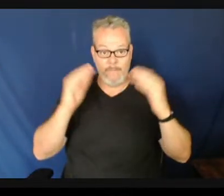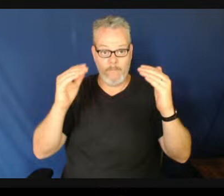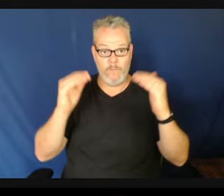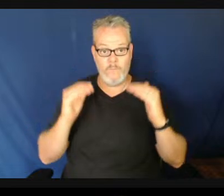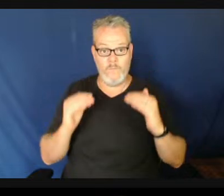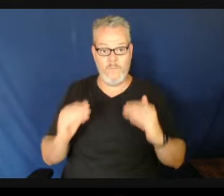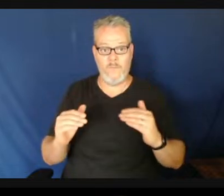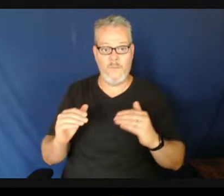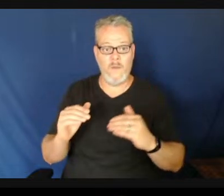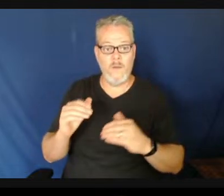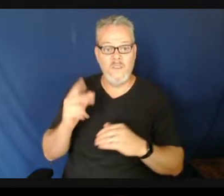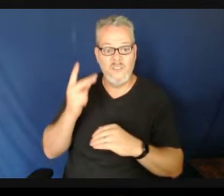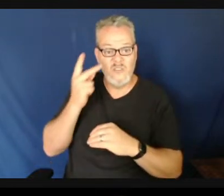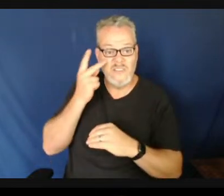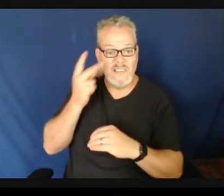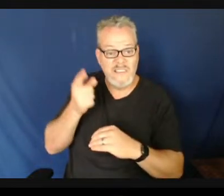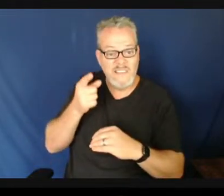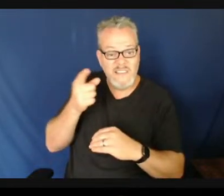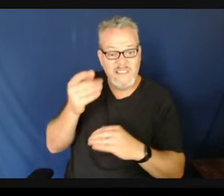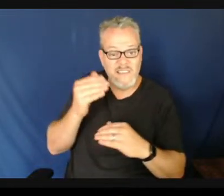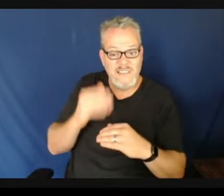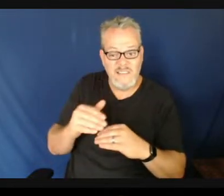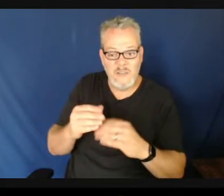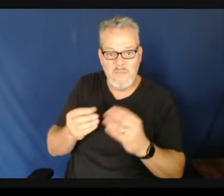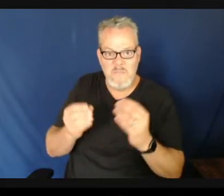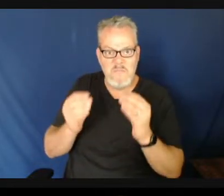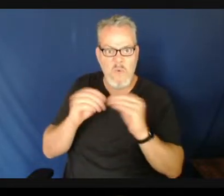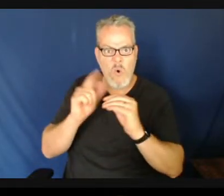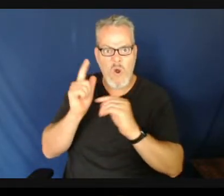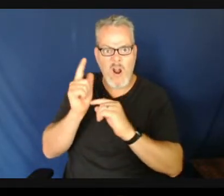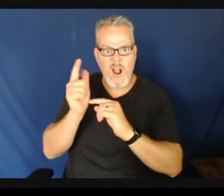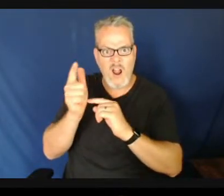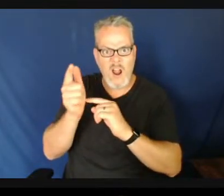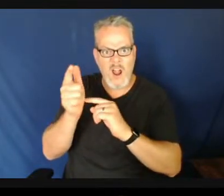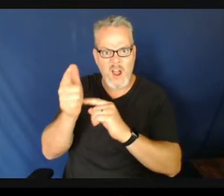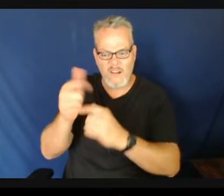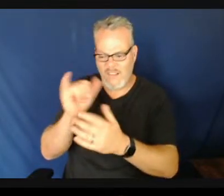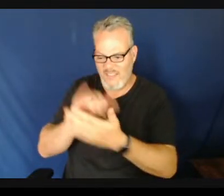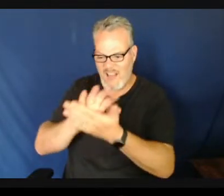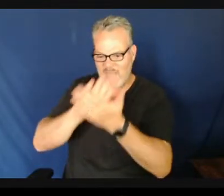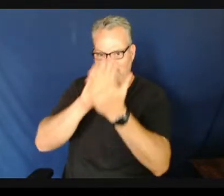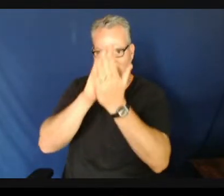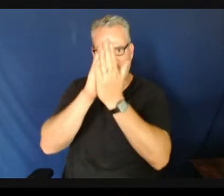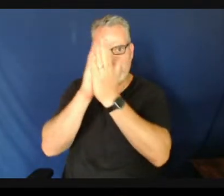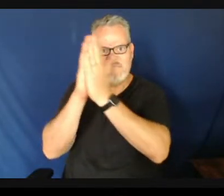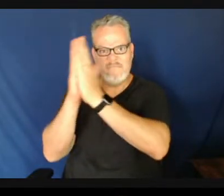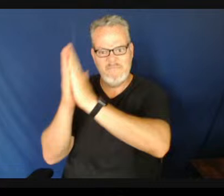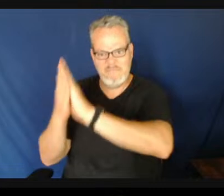sulfate aerosols, so after more time, that VOG can kind of, I